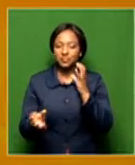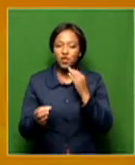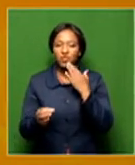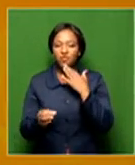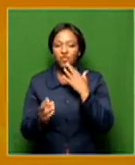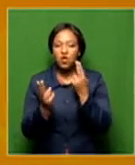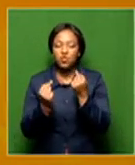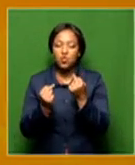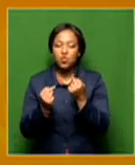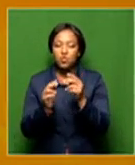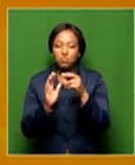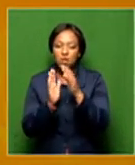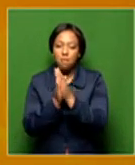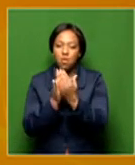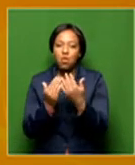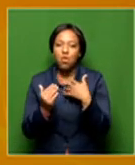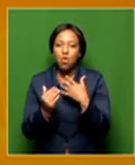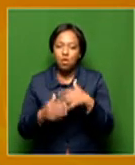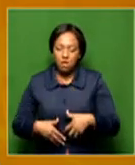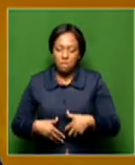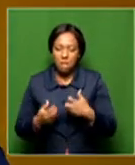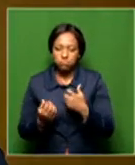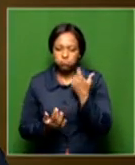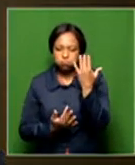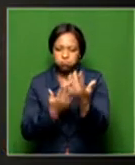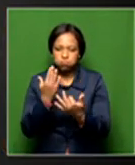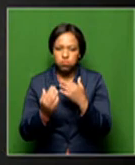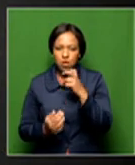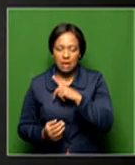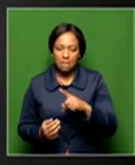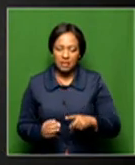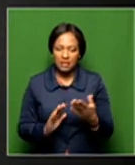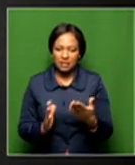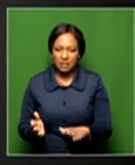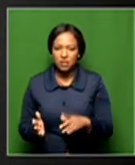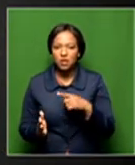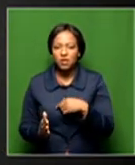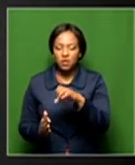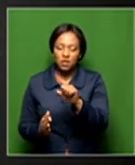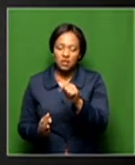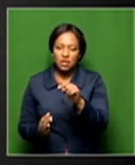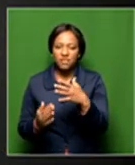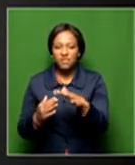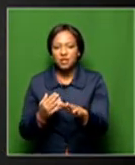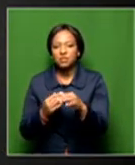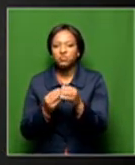book titled The Rage Ashes, The President is Dead, it was author Stan Montsho and he joined us via Zoom.